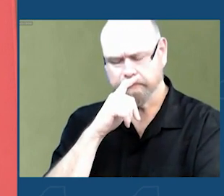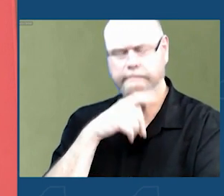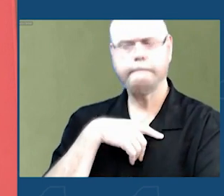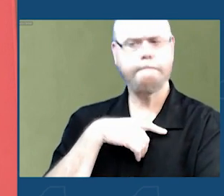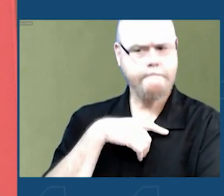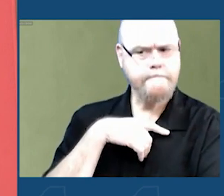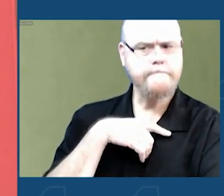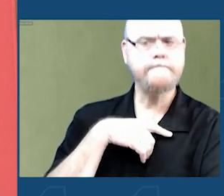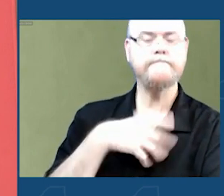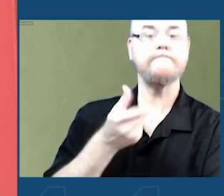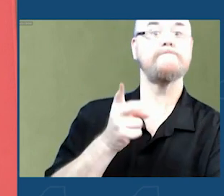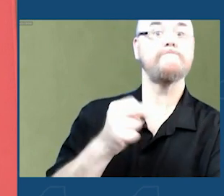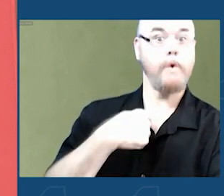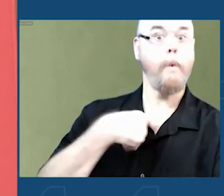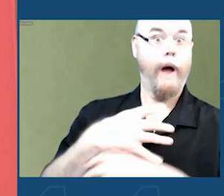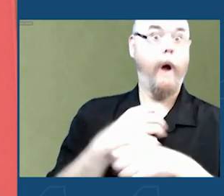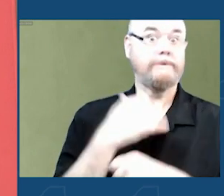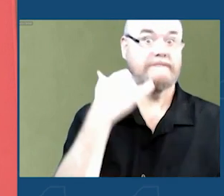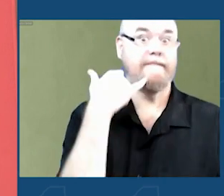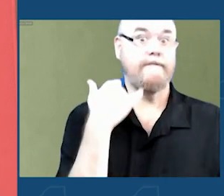I received that,